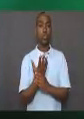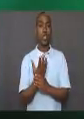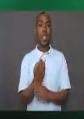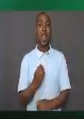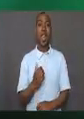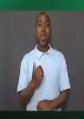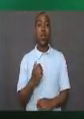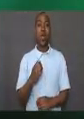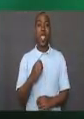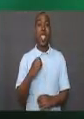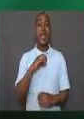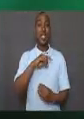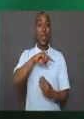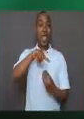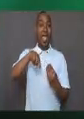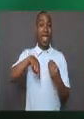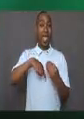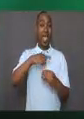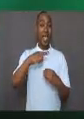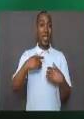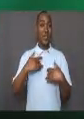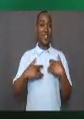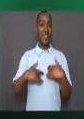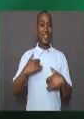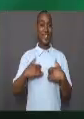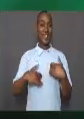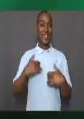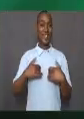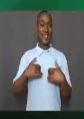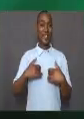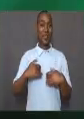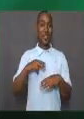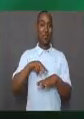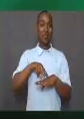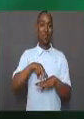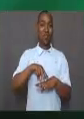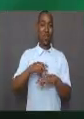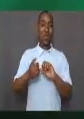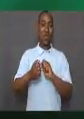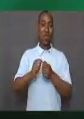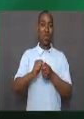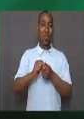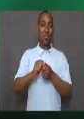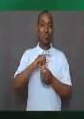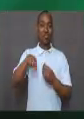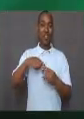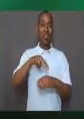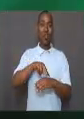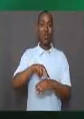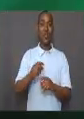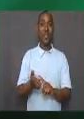irritability, the sensitive response an organism has to changes in its